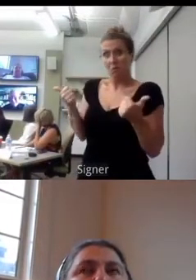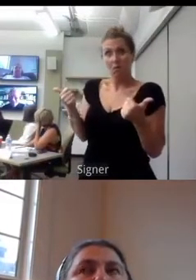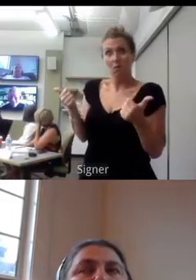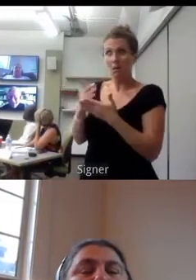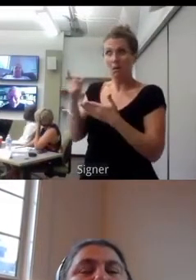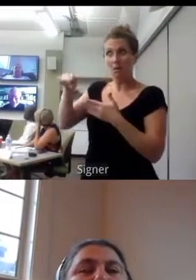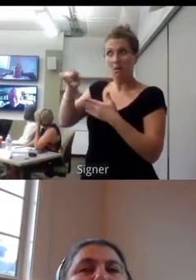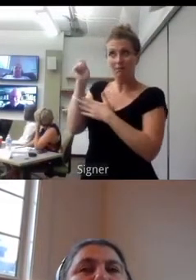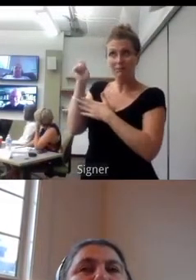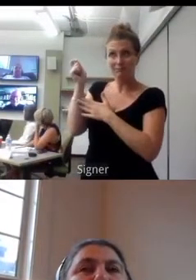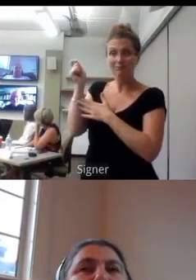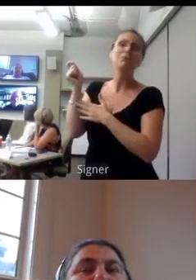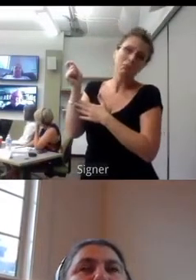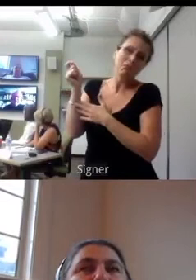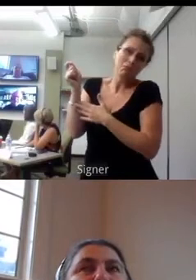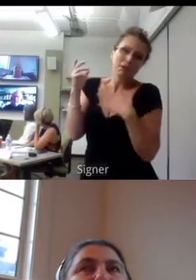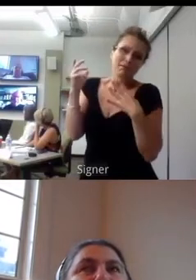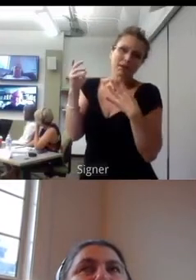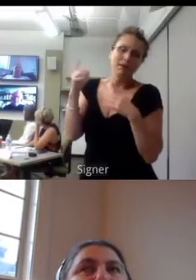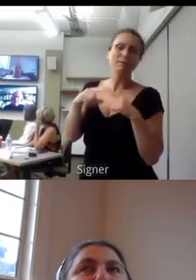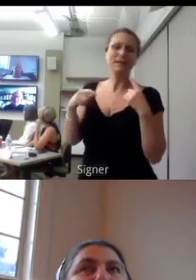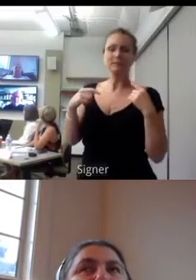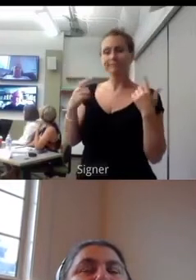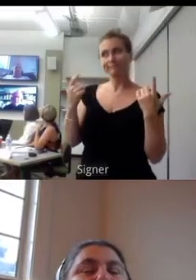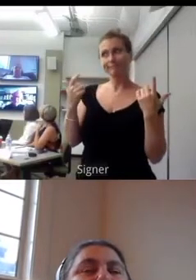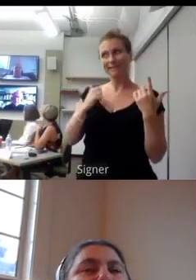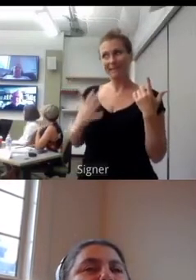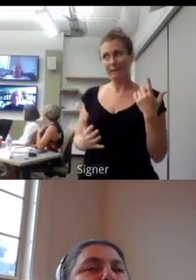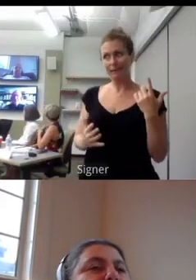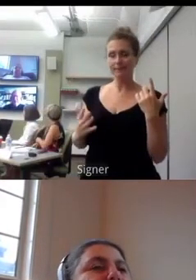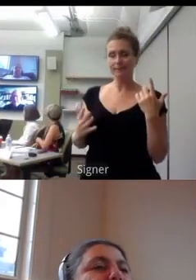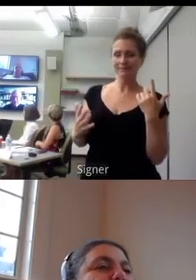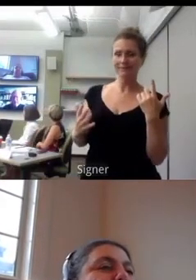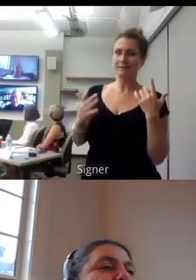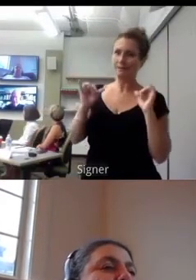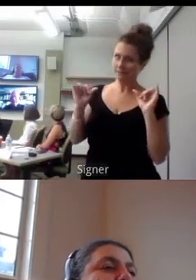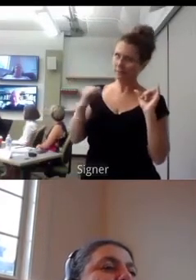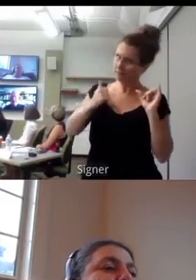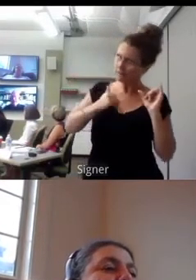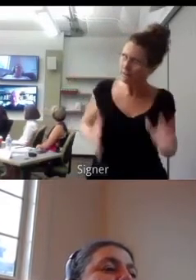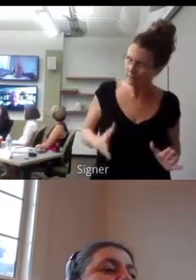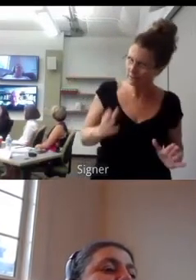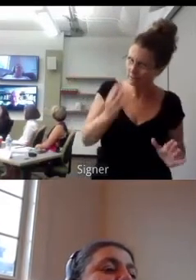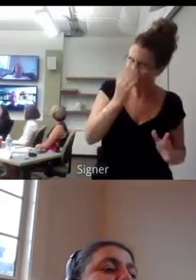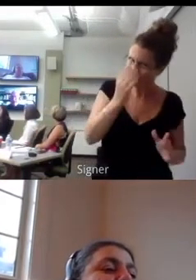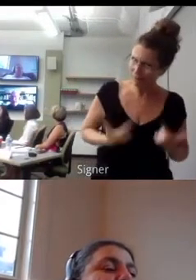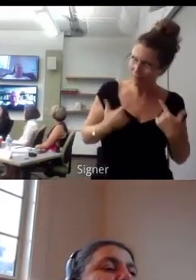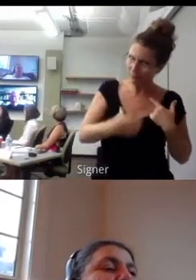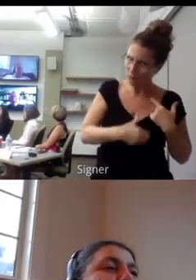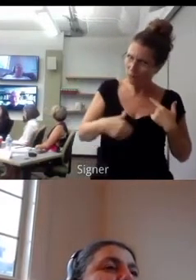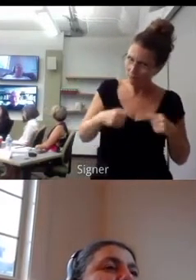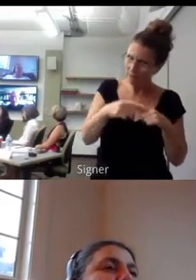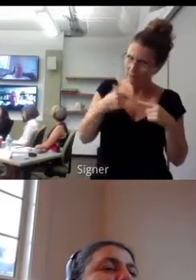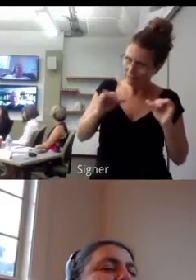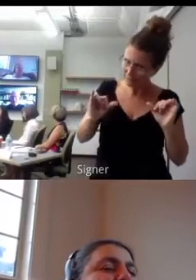feel that I am still a Canadian here. That kind of optimism is